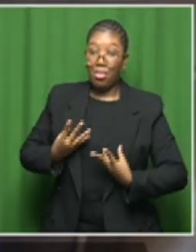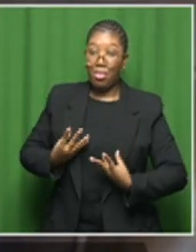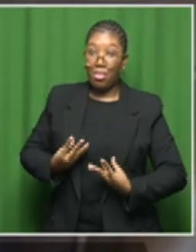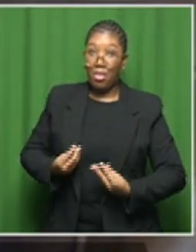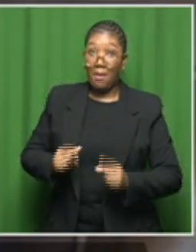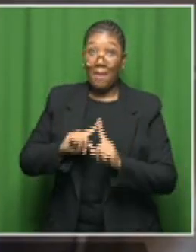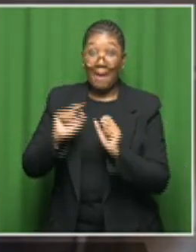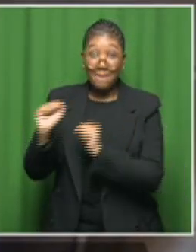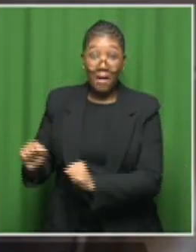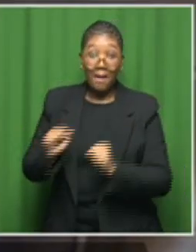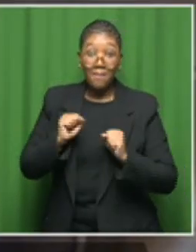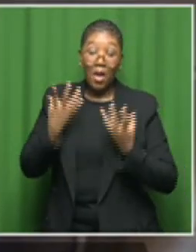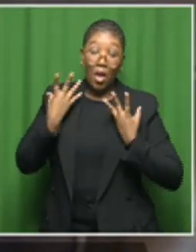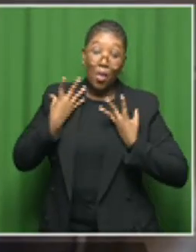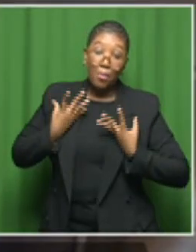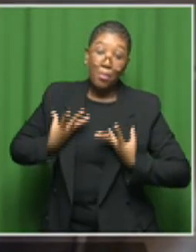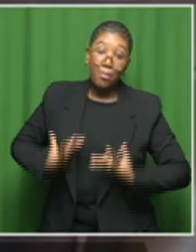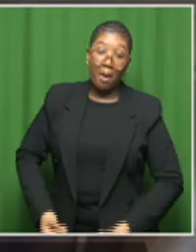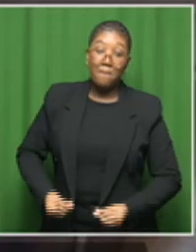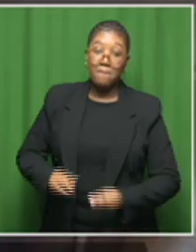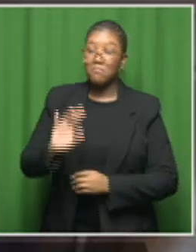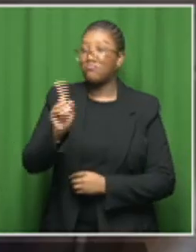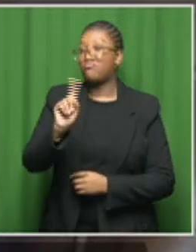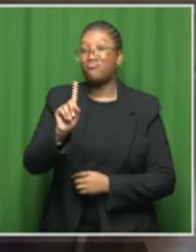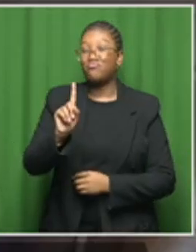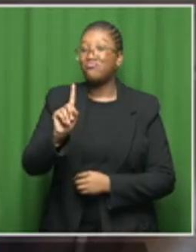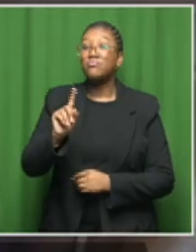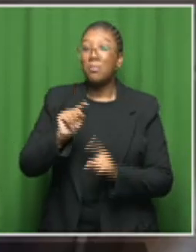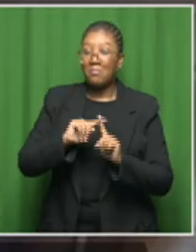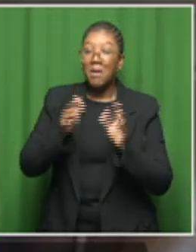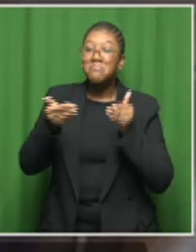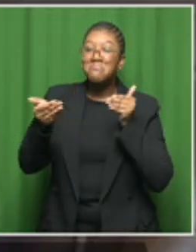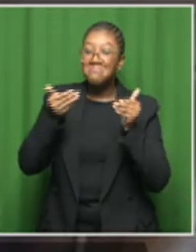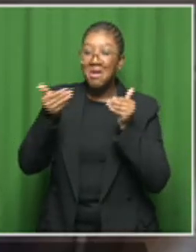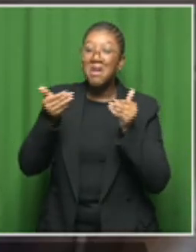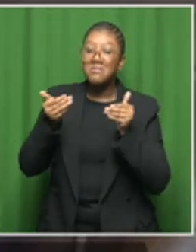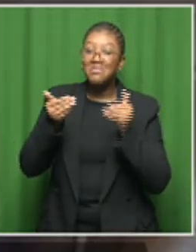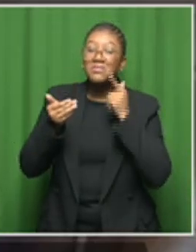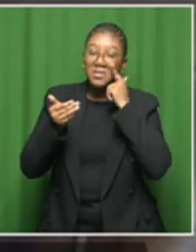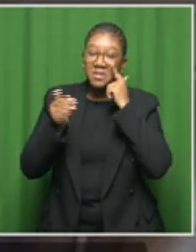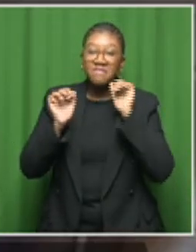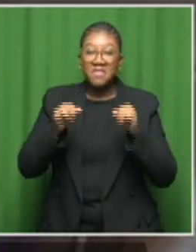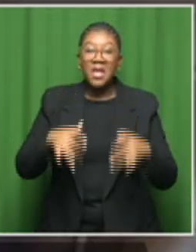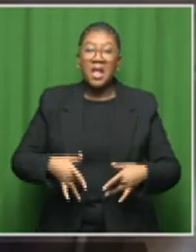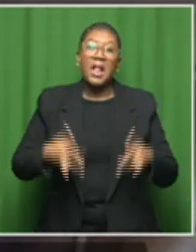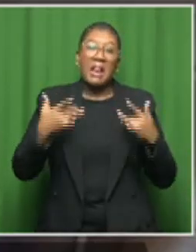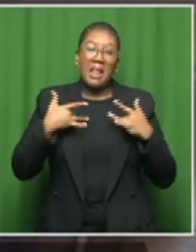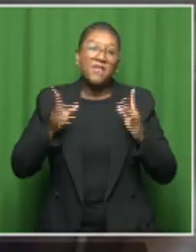are, you have an opportunity to live a somewhat normal life